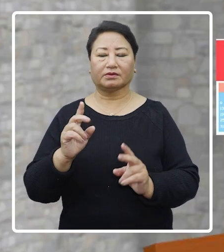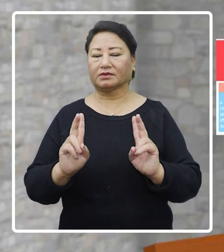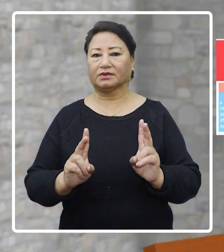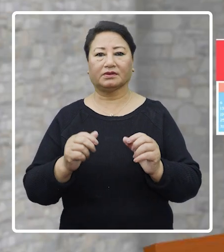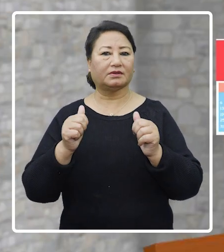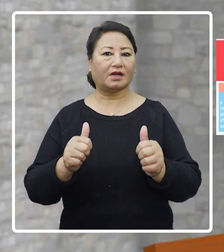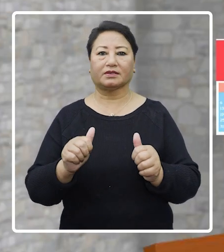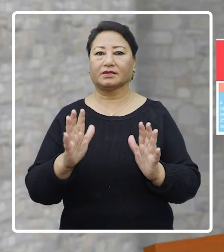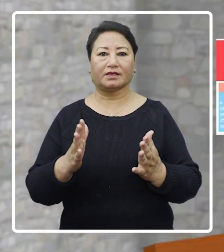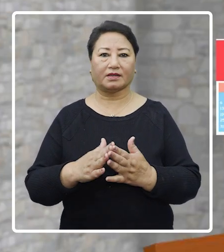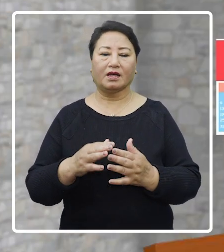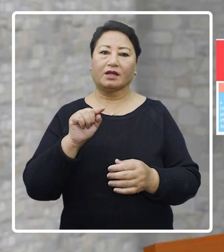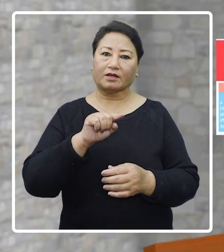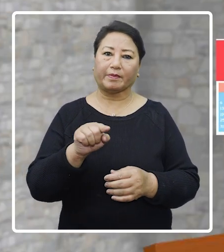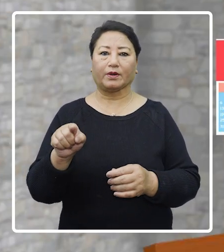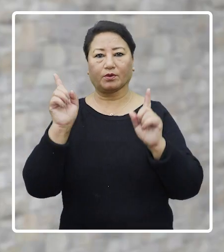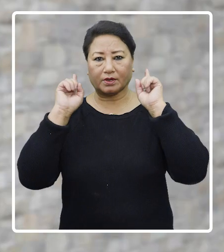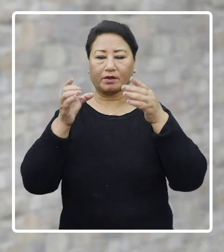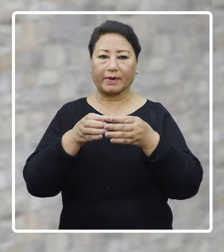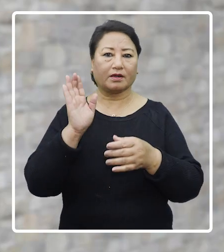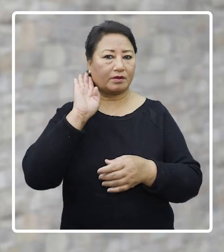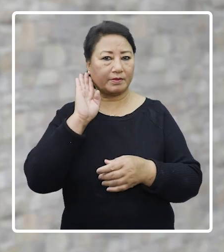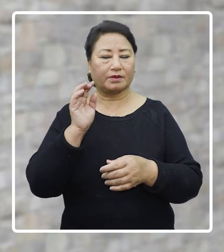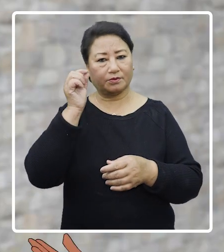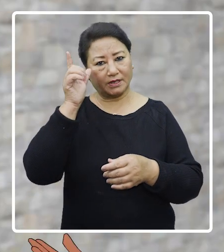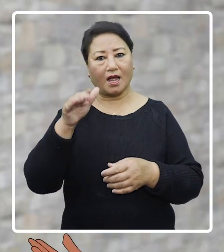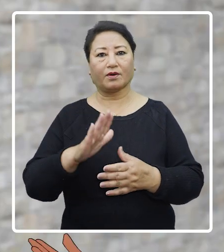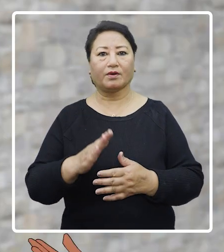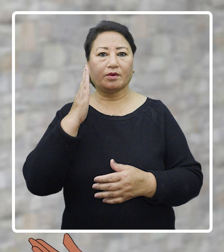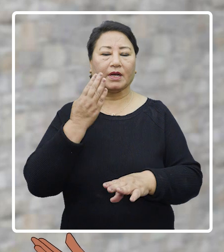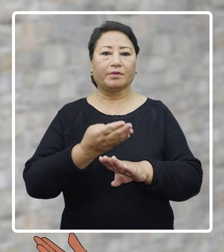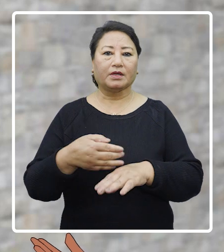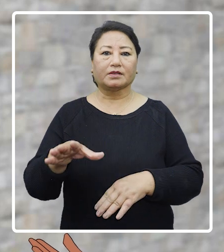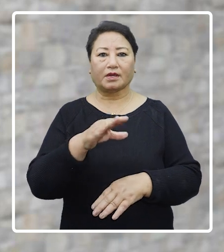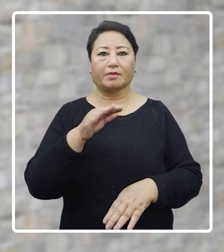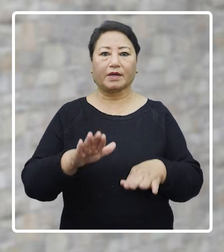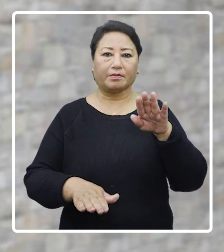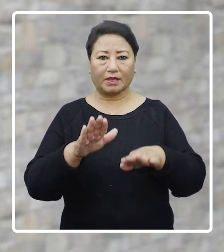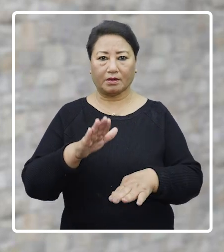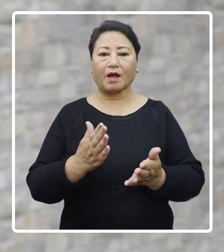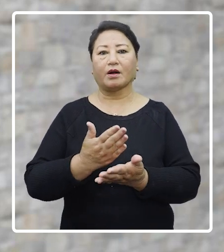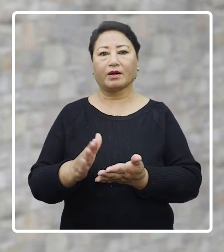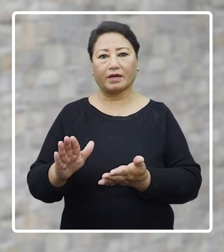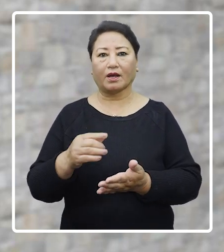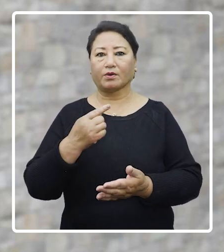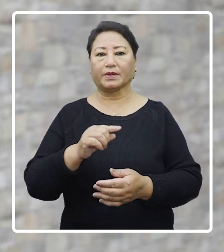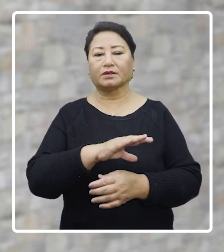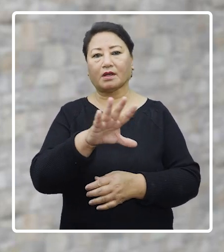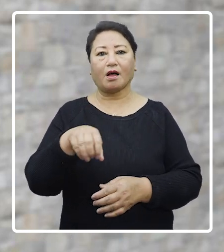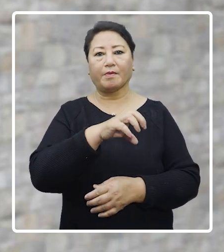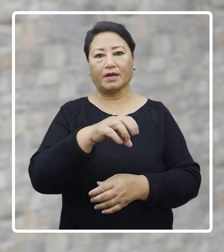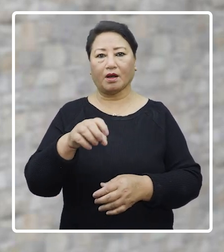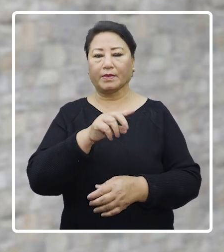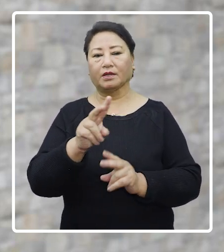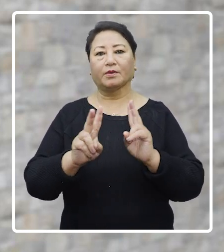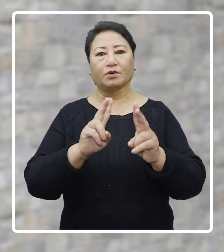people are talking about how you've eliminated all forms of discrimination against women in your municipality. So I come here to